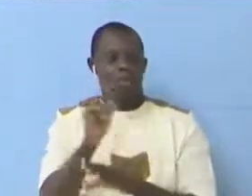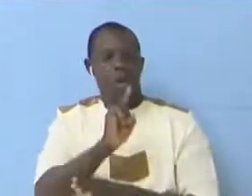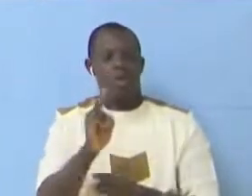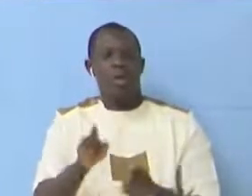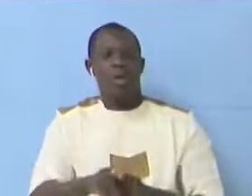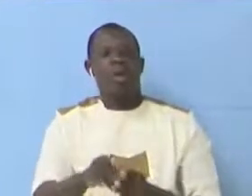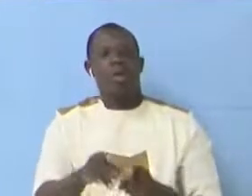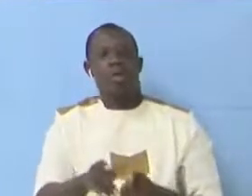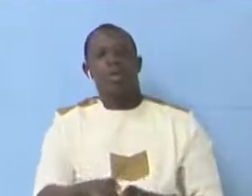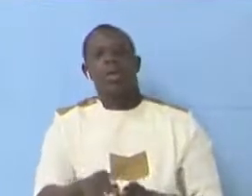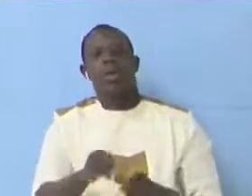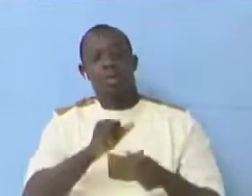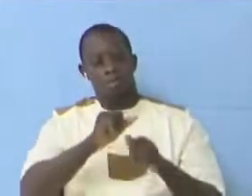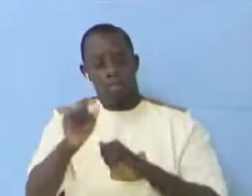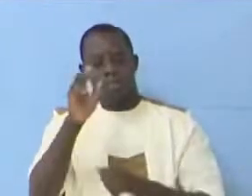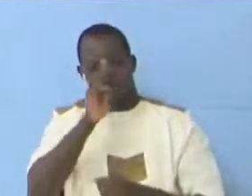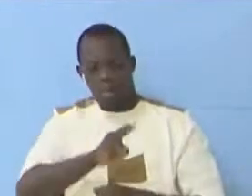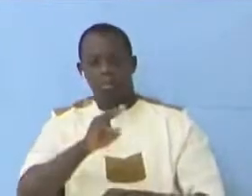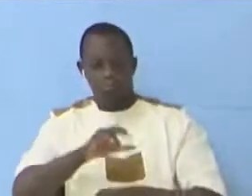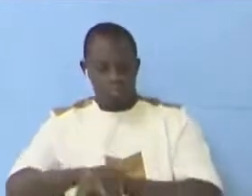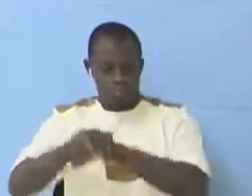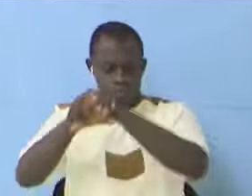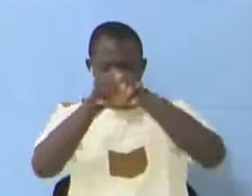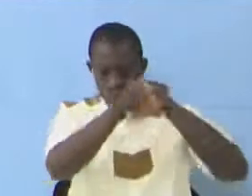take them to the Kairaba police